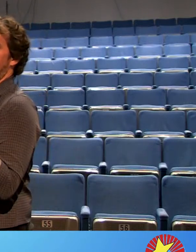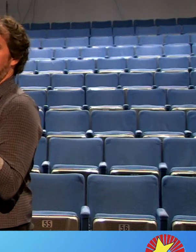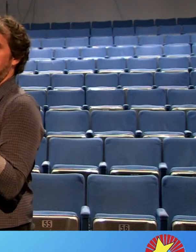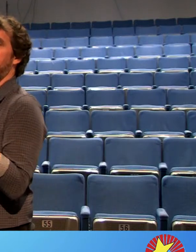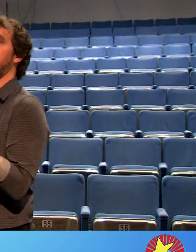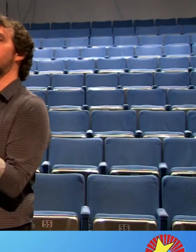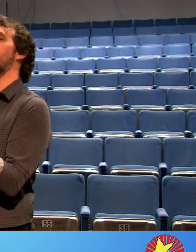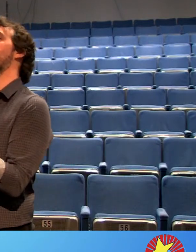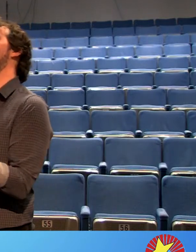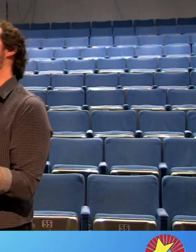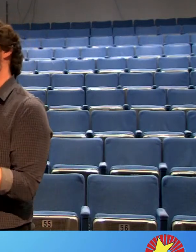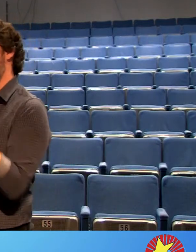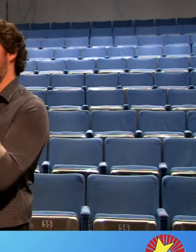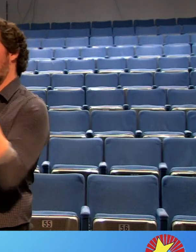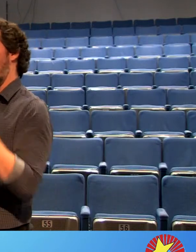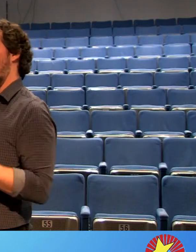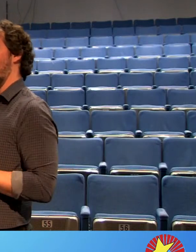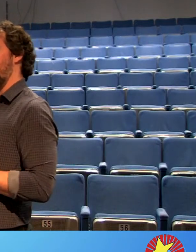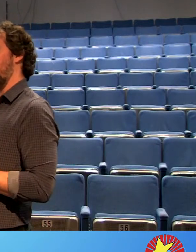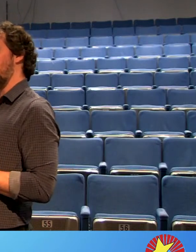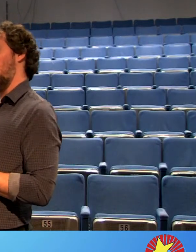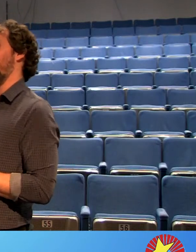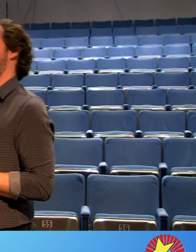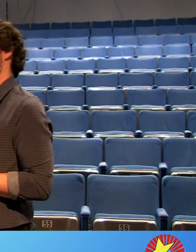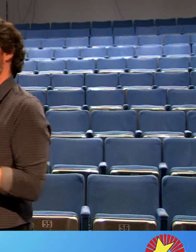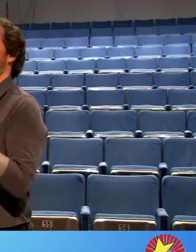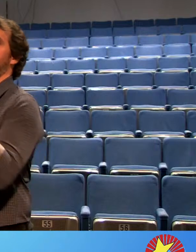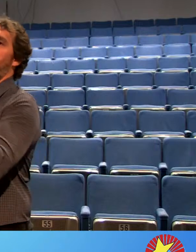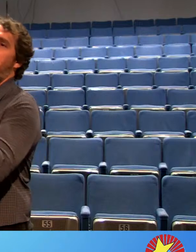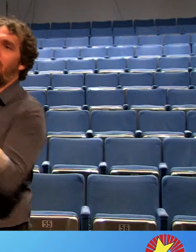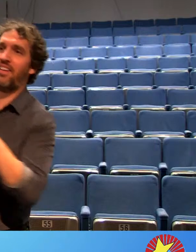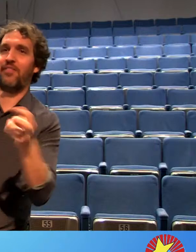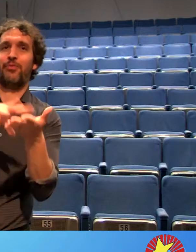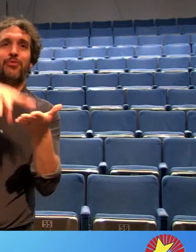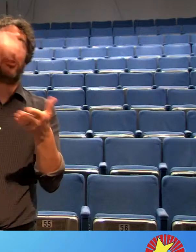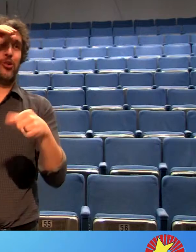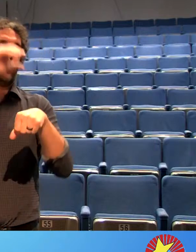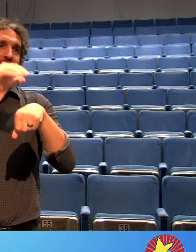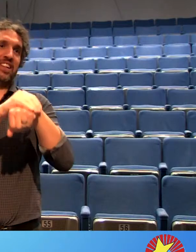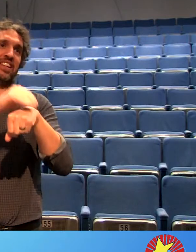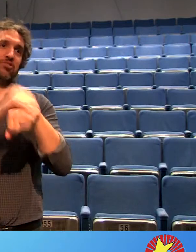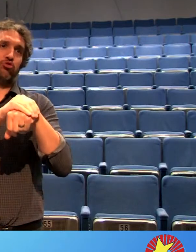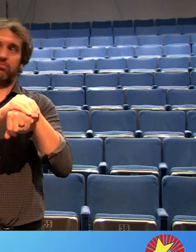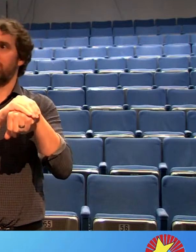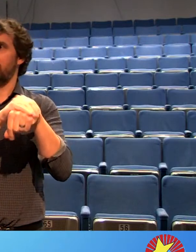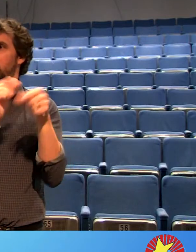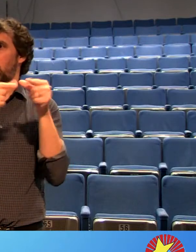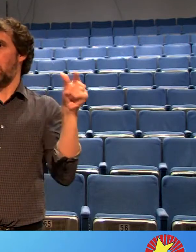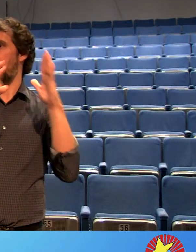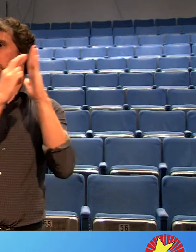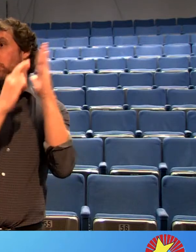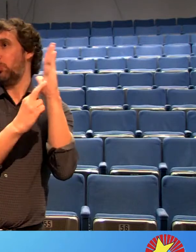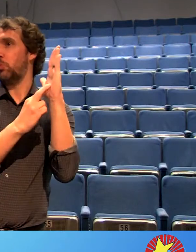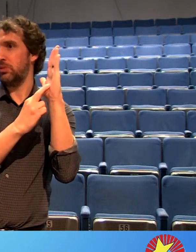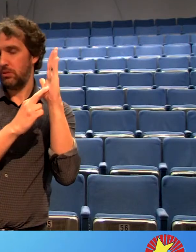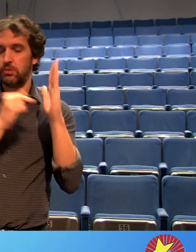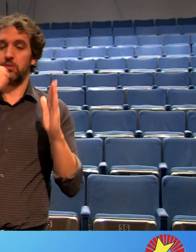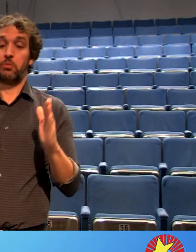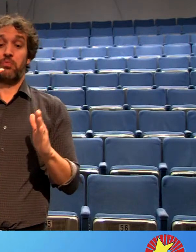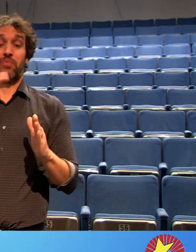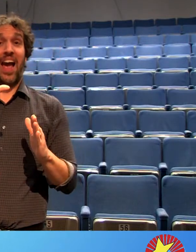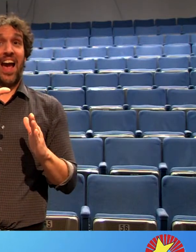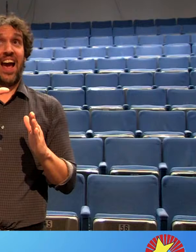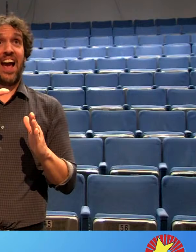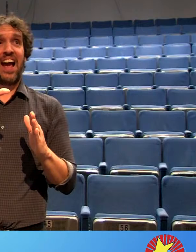many of our deaf students come to us with ASL as their primary language. So we work with ASL